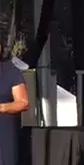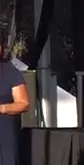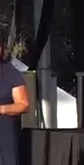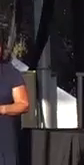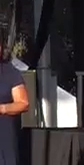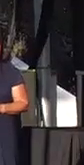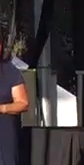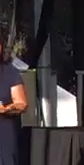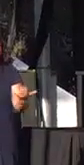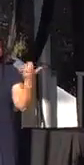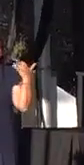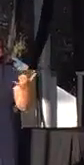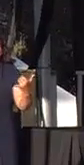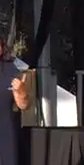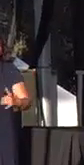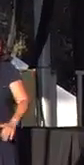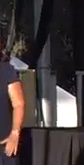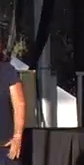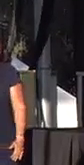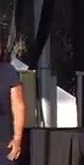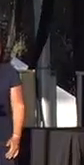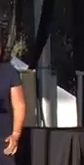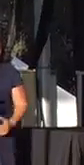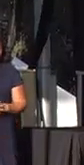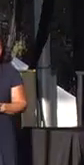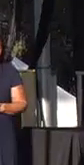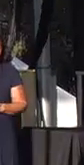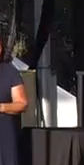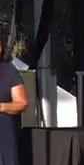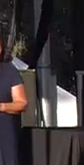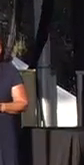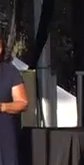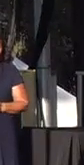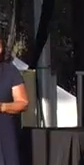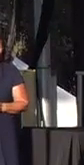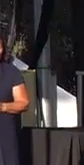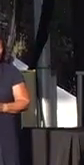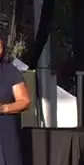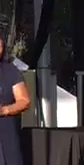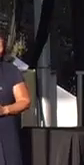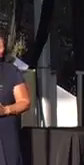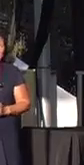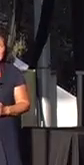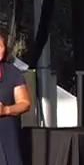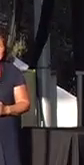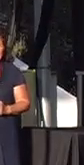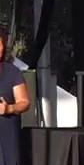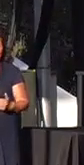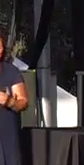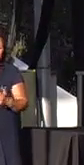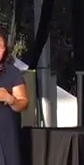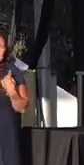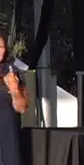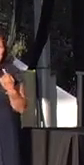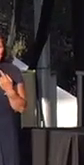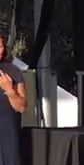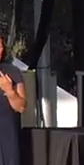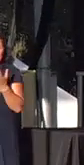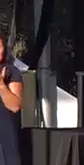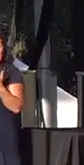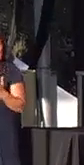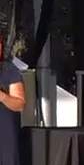So, tomorrow, when I echo our national founder and president, many